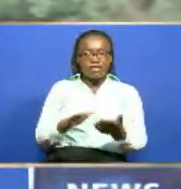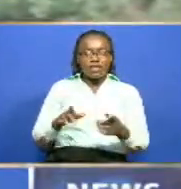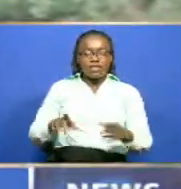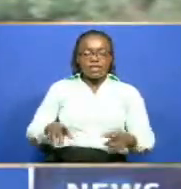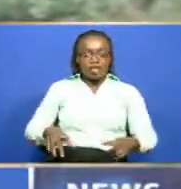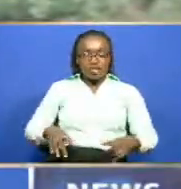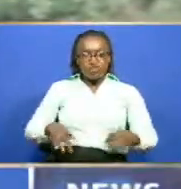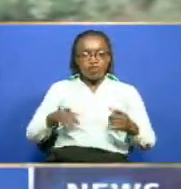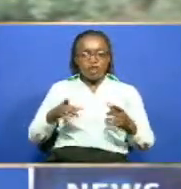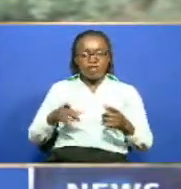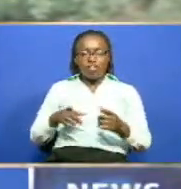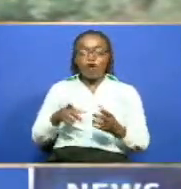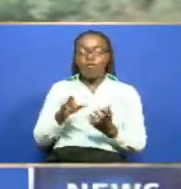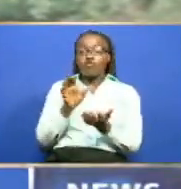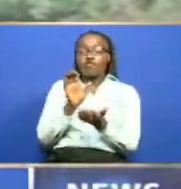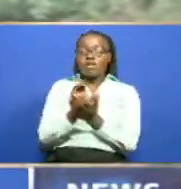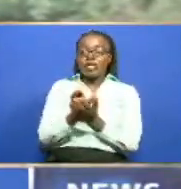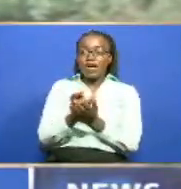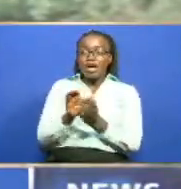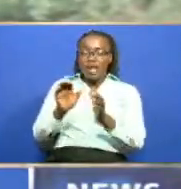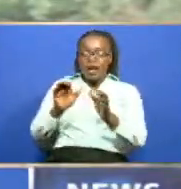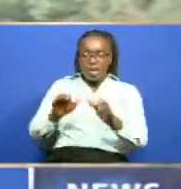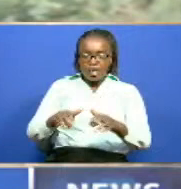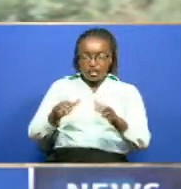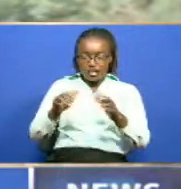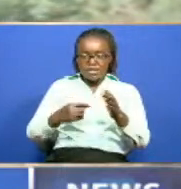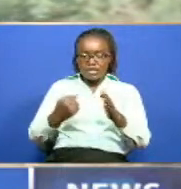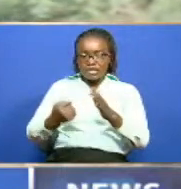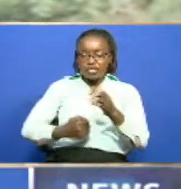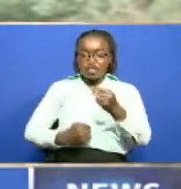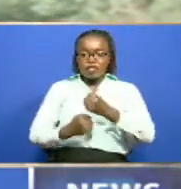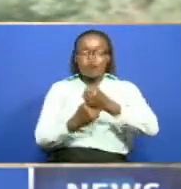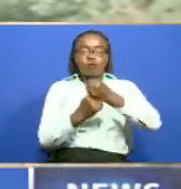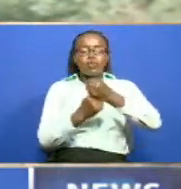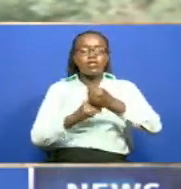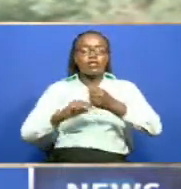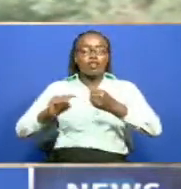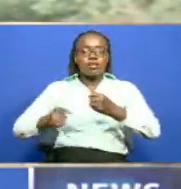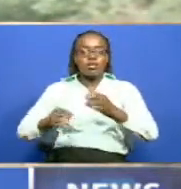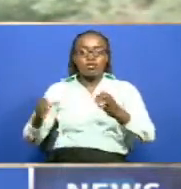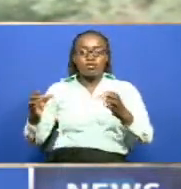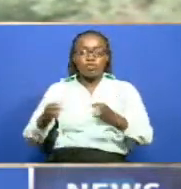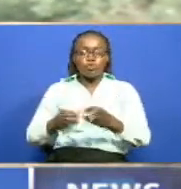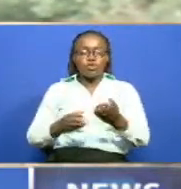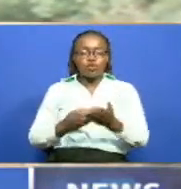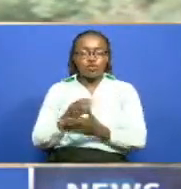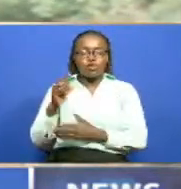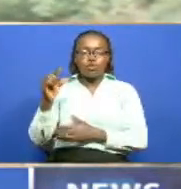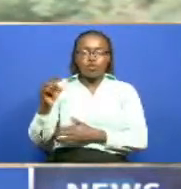much of Tana Delta's agriculture industry and supports thousands of communities through Garsen,